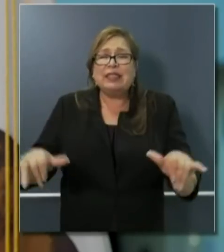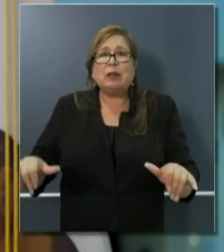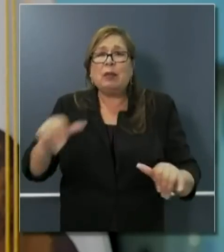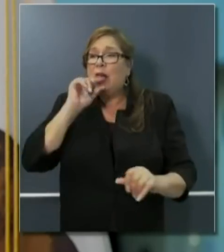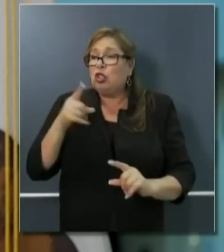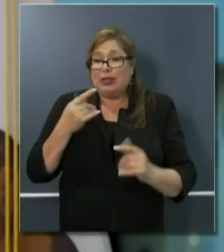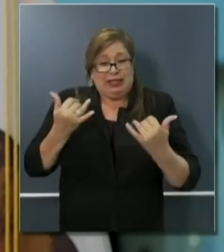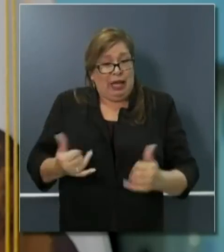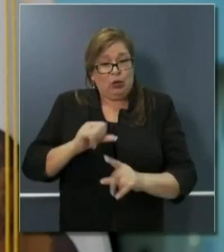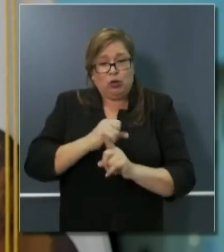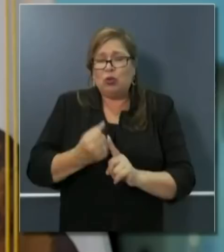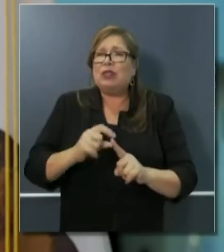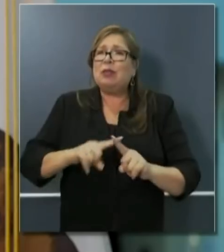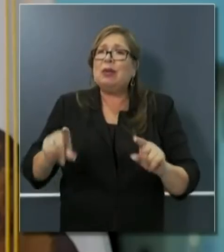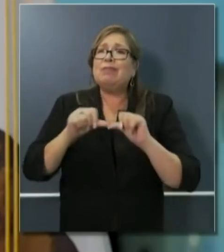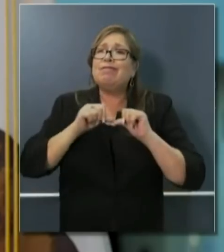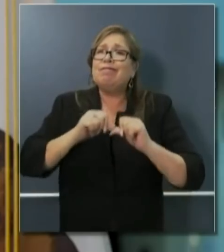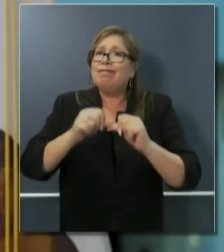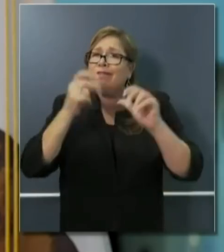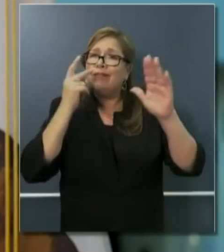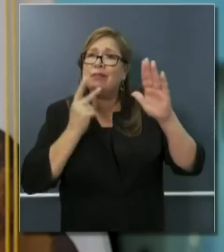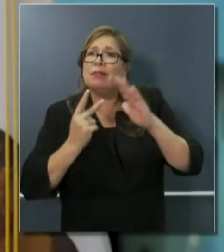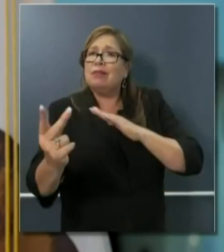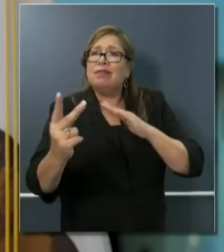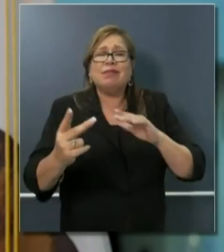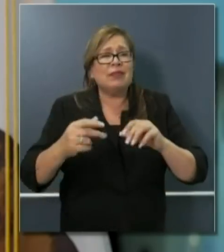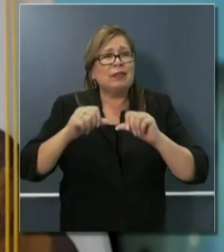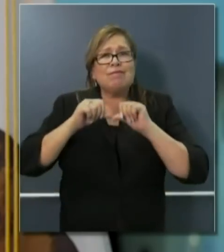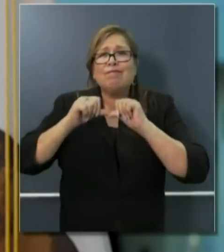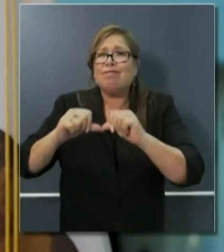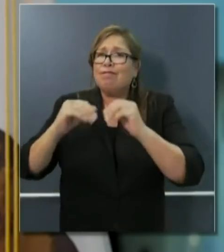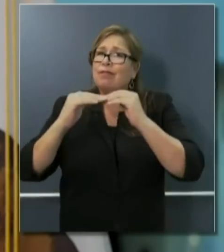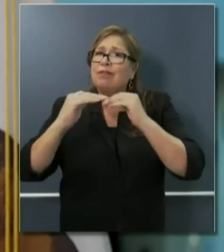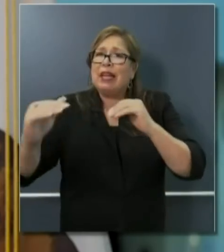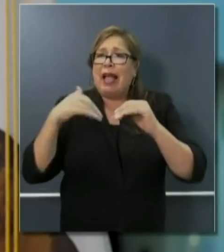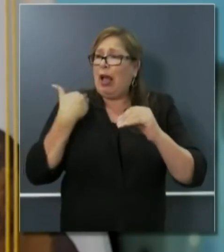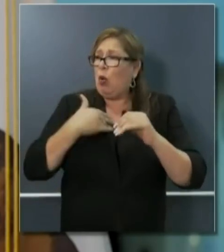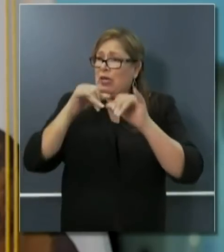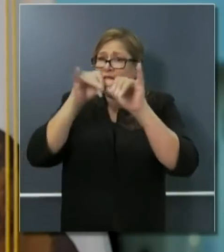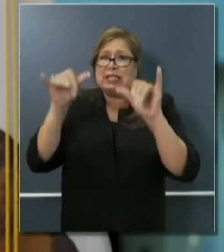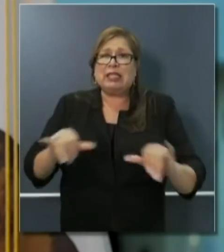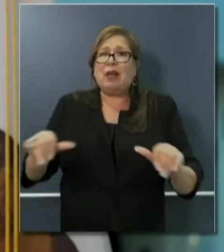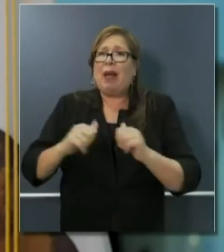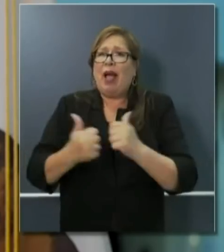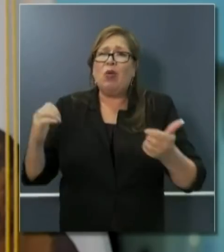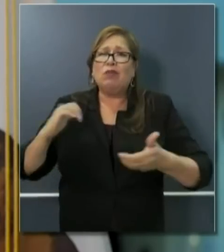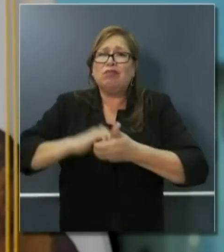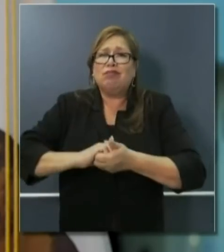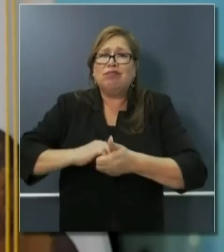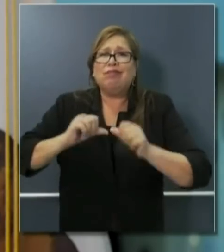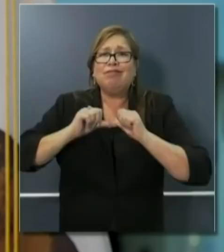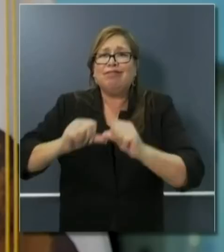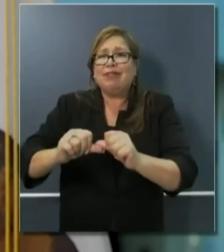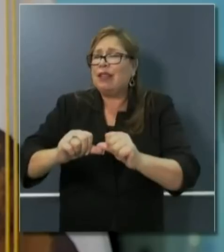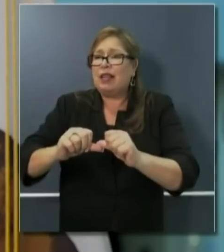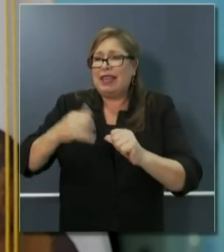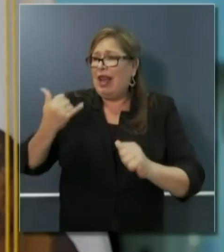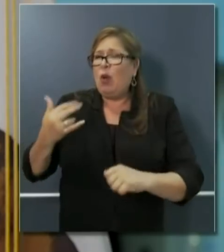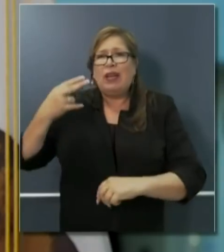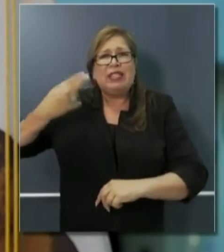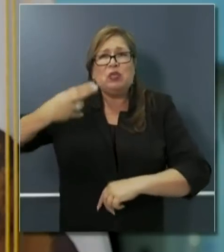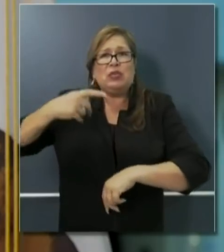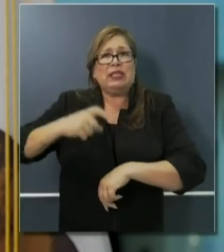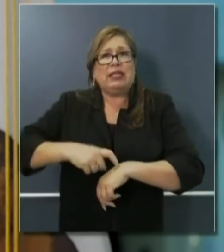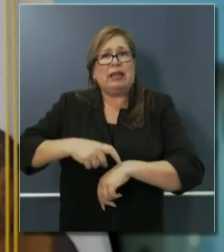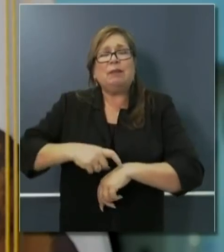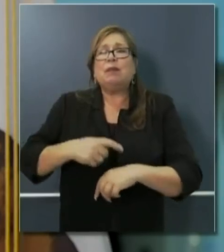moment, but more sustainably and systemically, to consider where we can go together this historic moment if we meet it